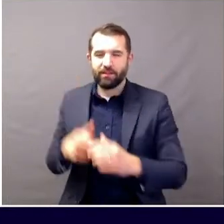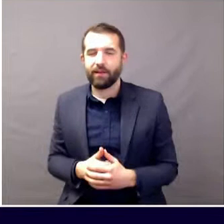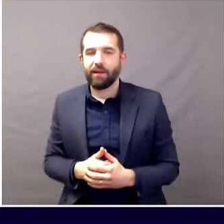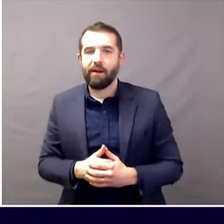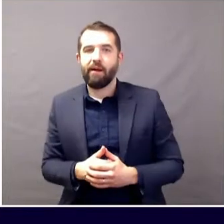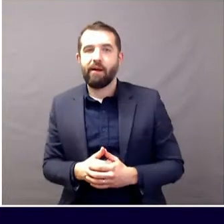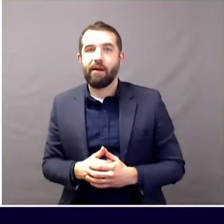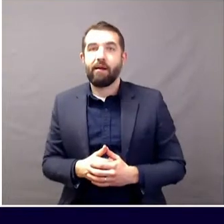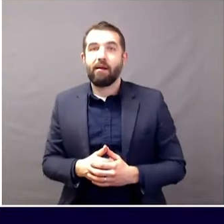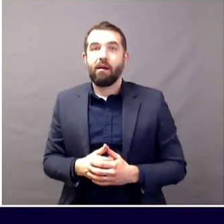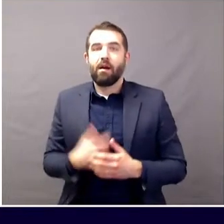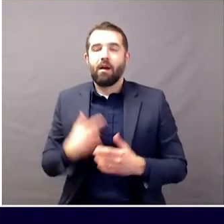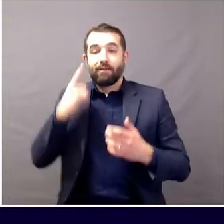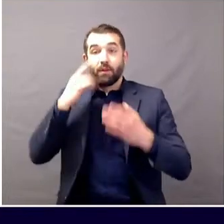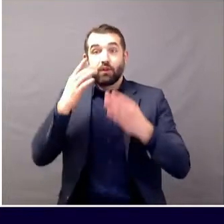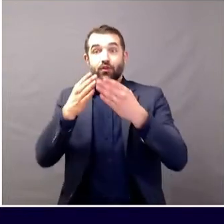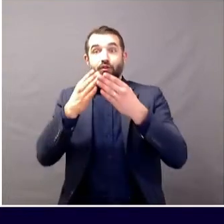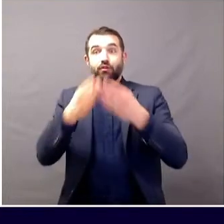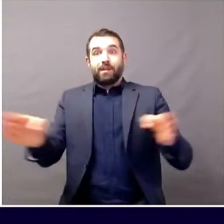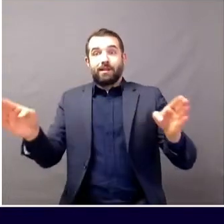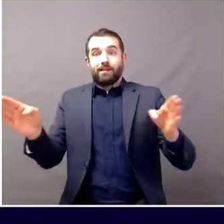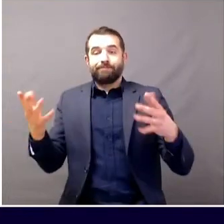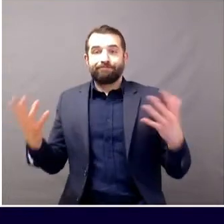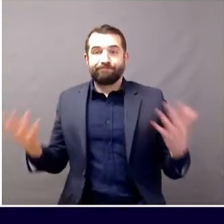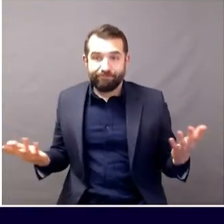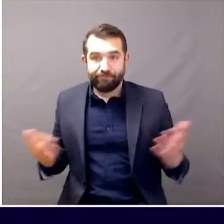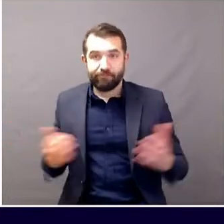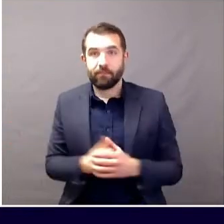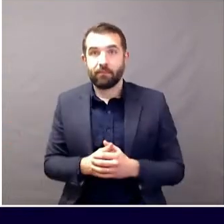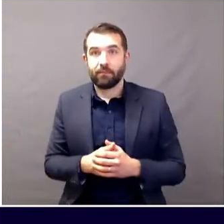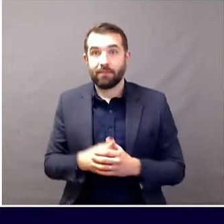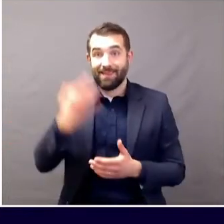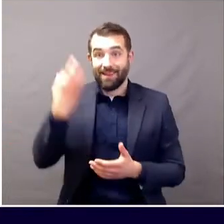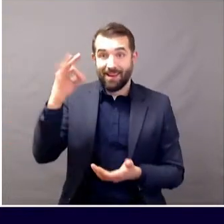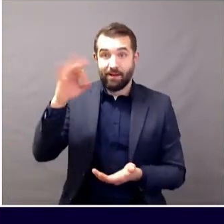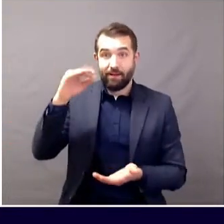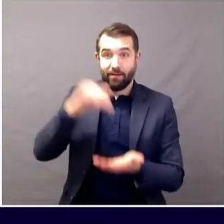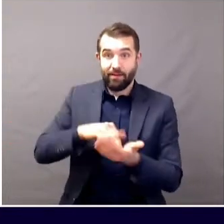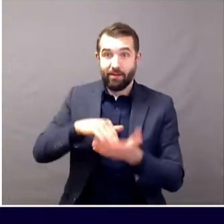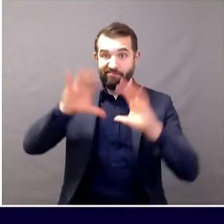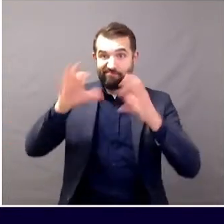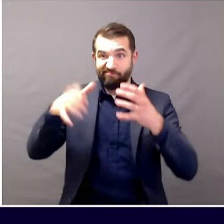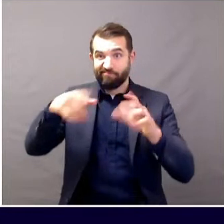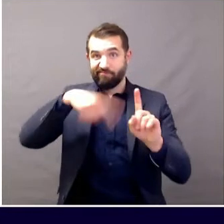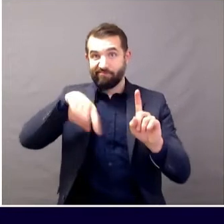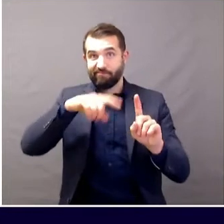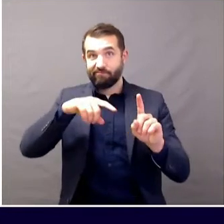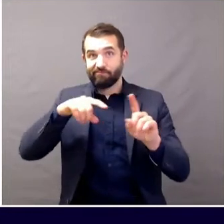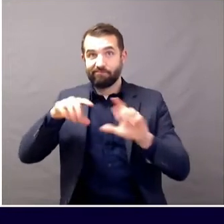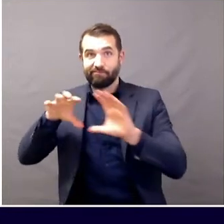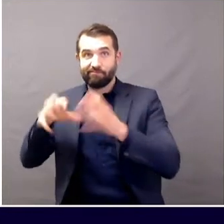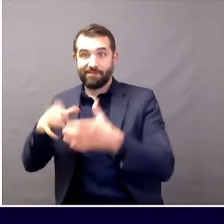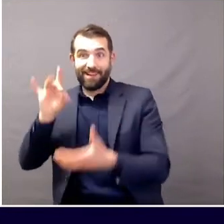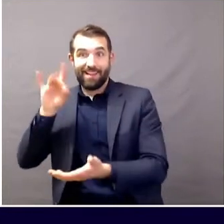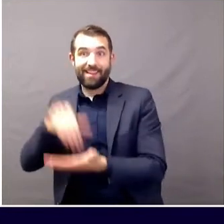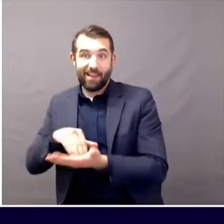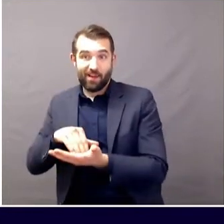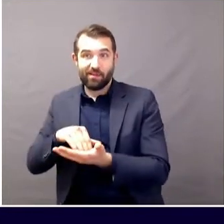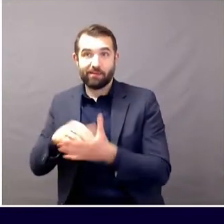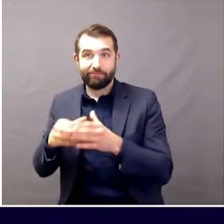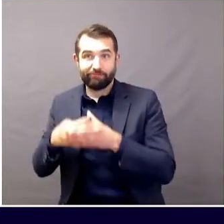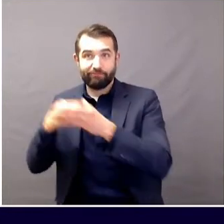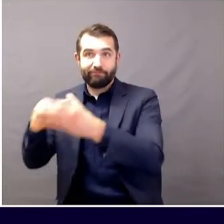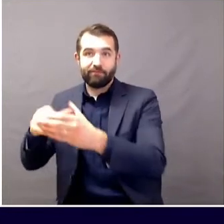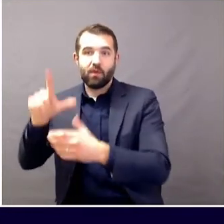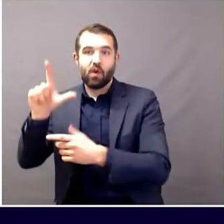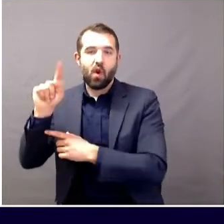generally speaking, about 8,000 of those 19,000 doses are going to be directed to long-term care facilities and the staff